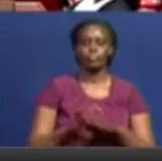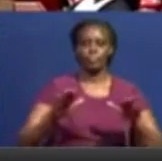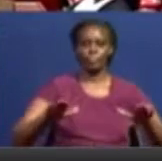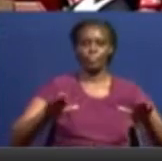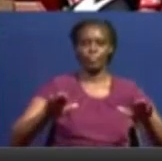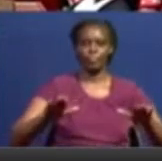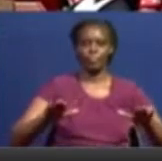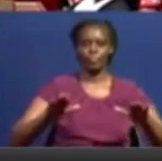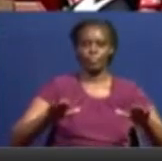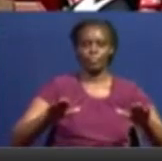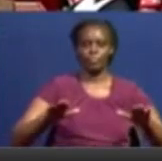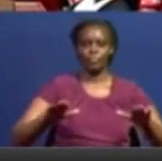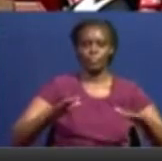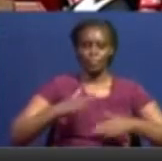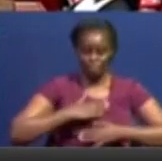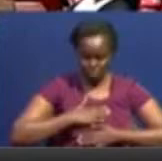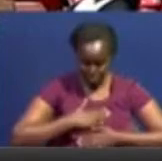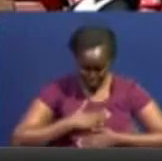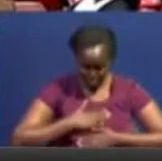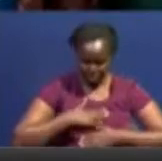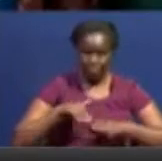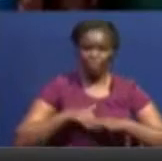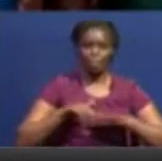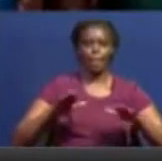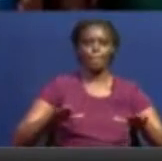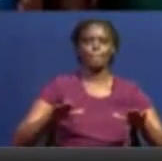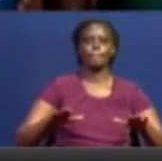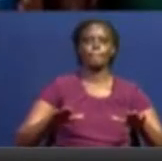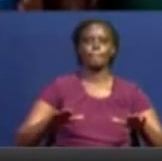Order, honorable members. Order.